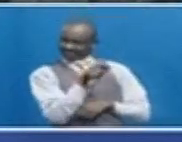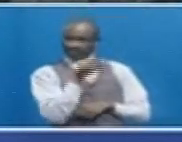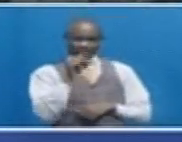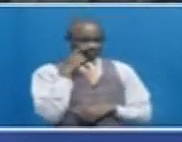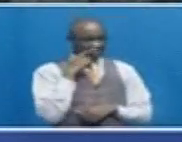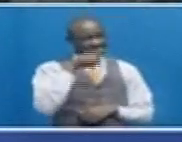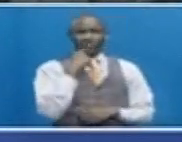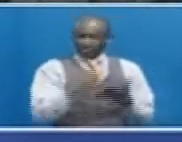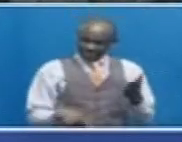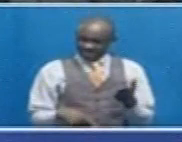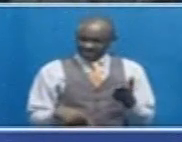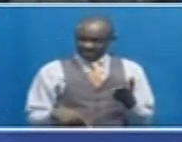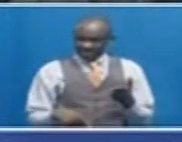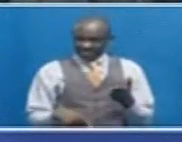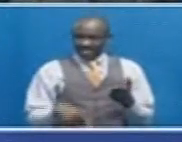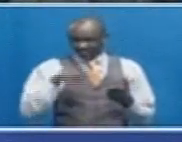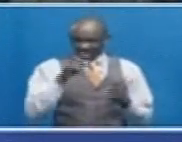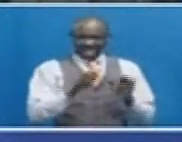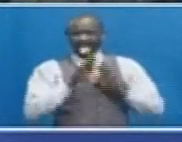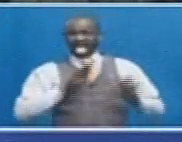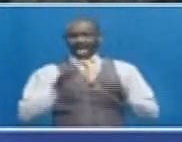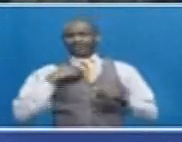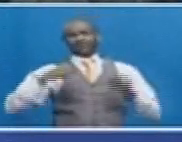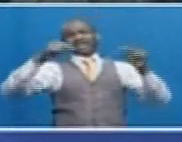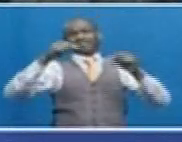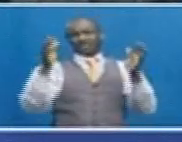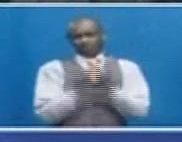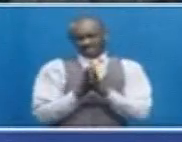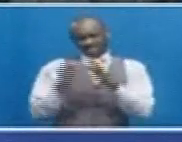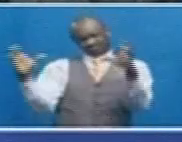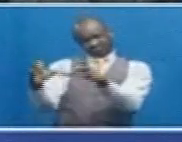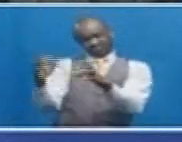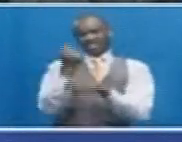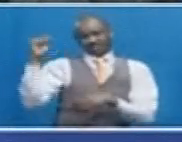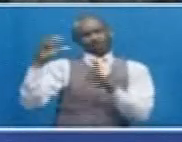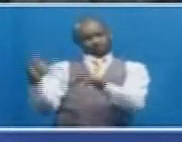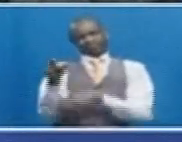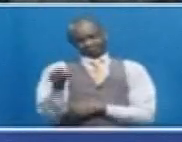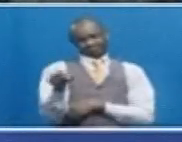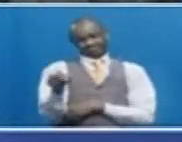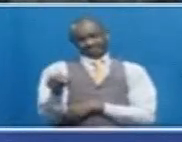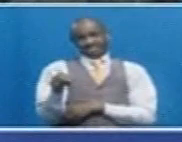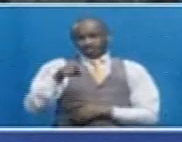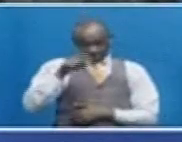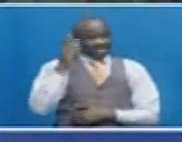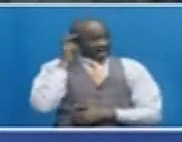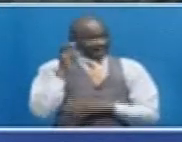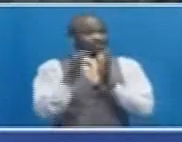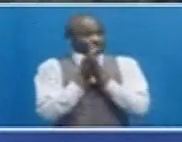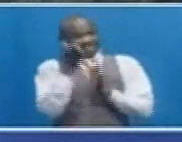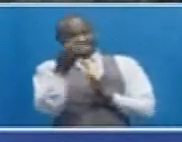times mentioned that he is hesitant about signing a deal with a fractious rebel group. And indeed, we heard reports